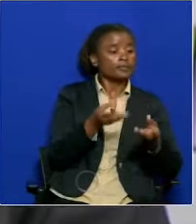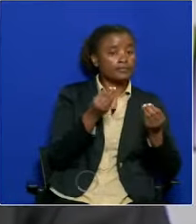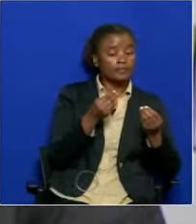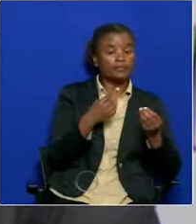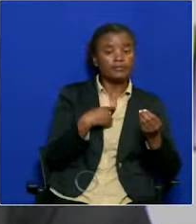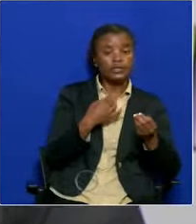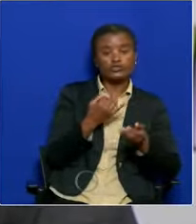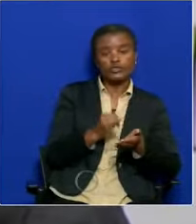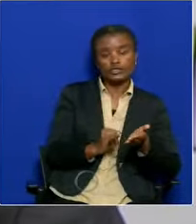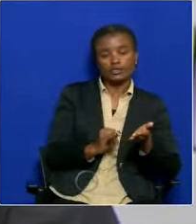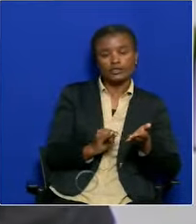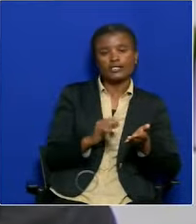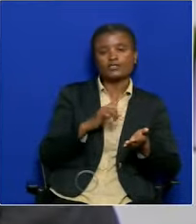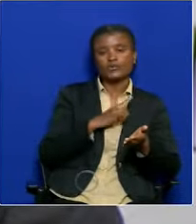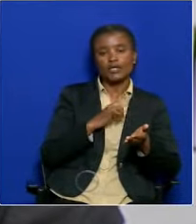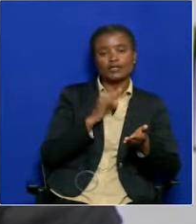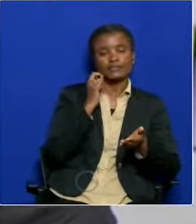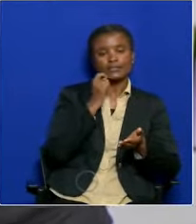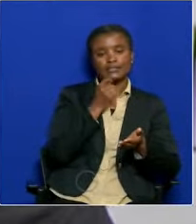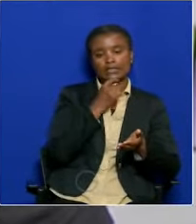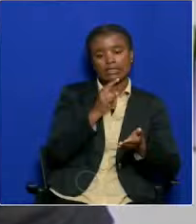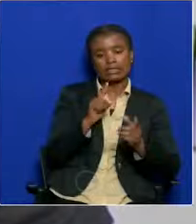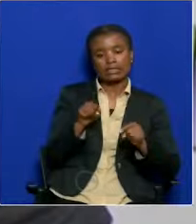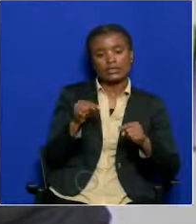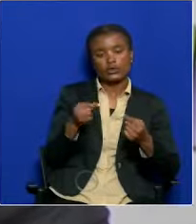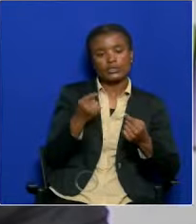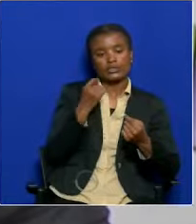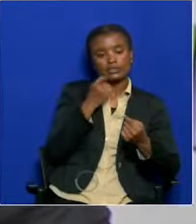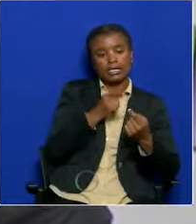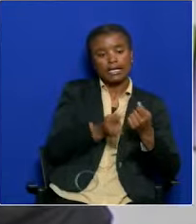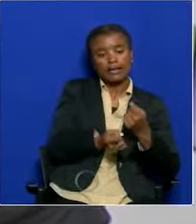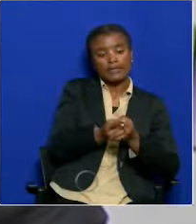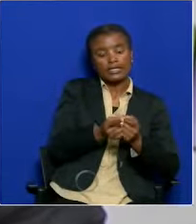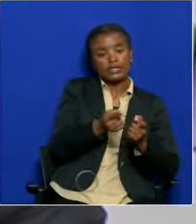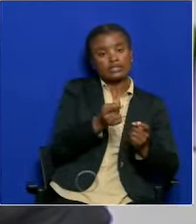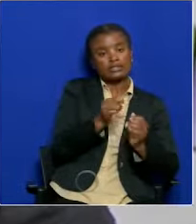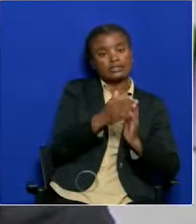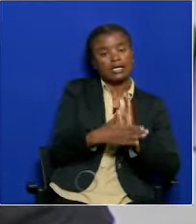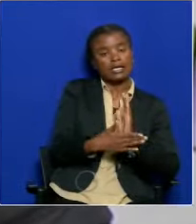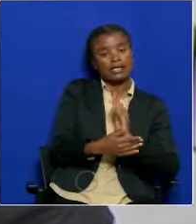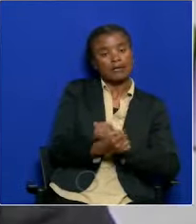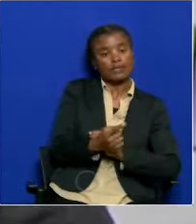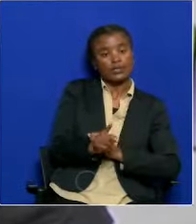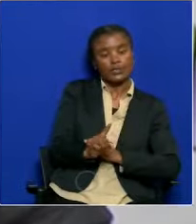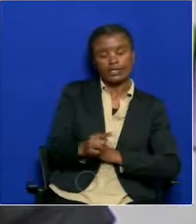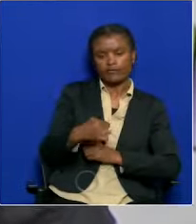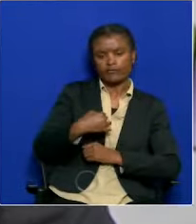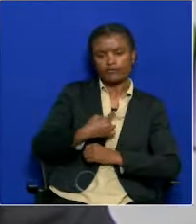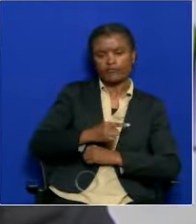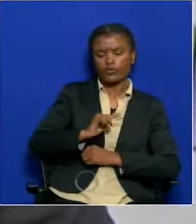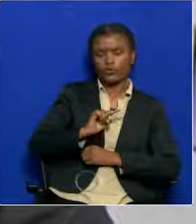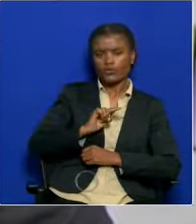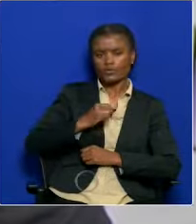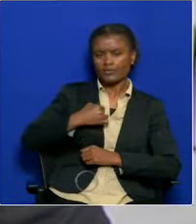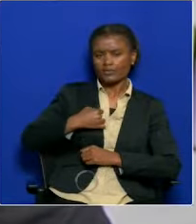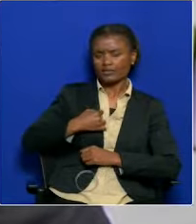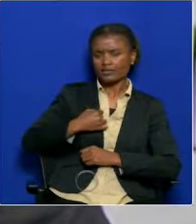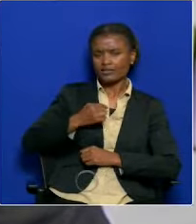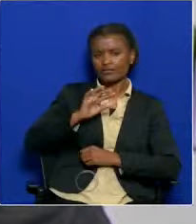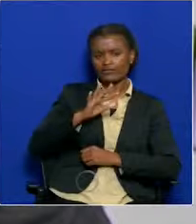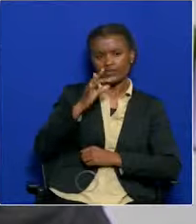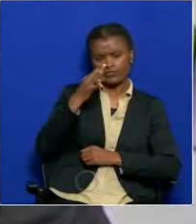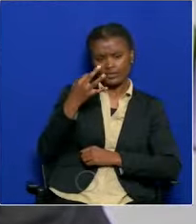saying, I can't tell what happened. But for me, the 5 minutes between people who knows each other is reasonable.